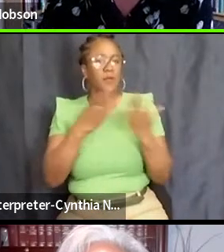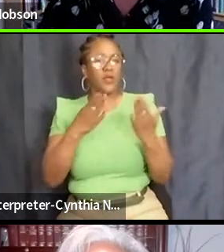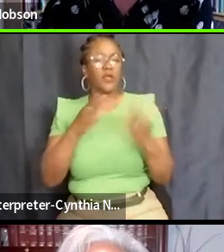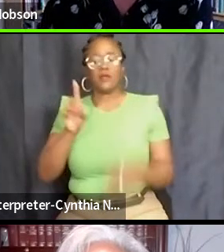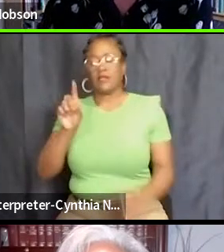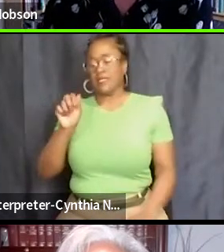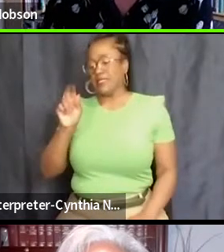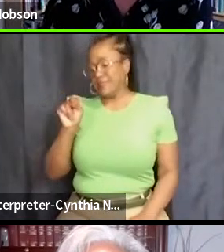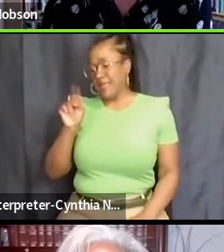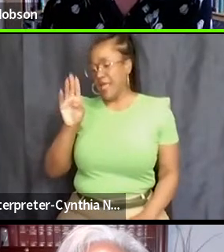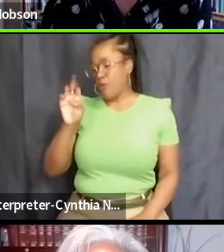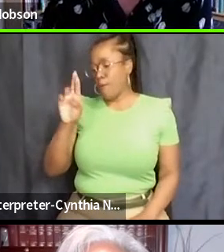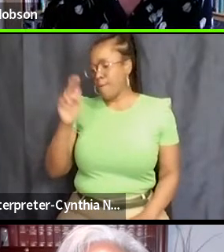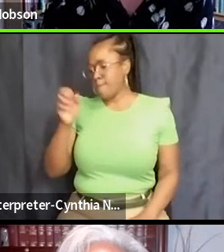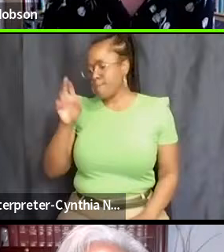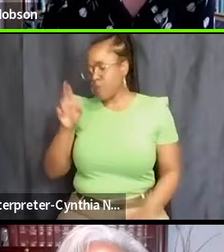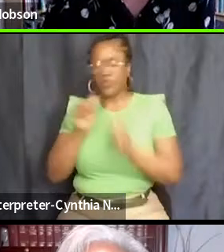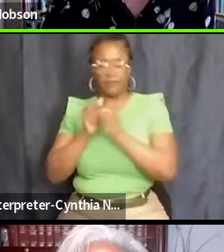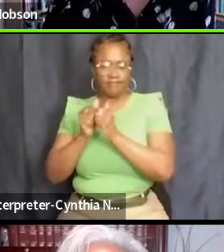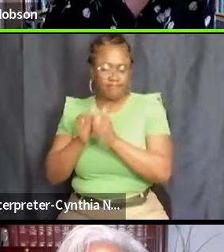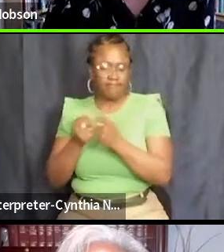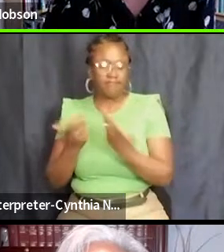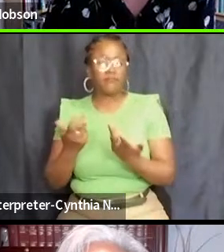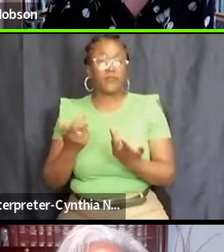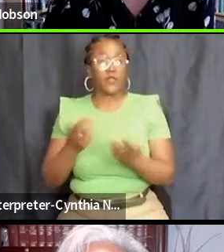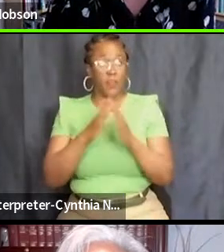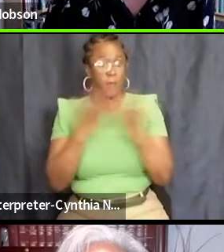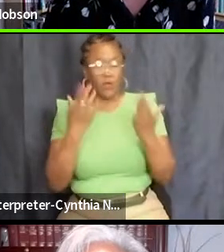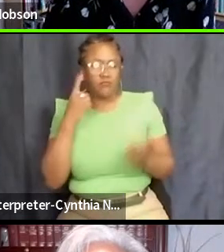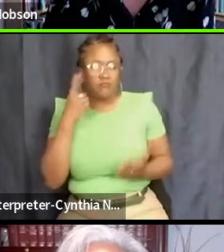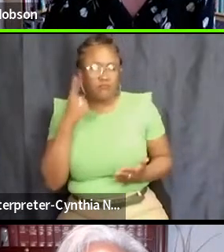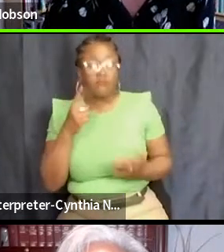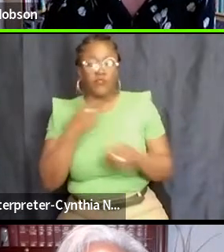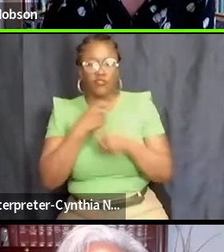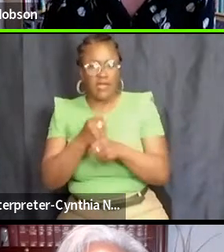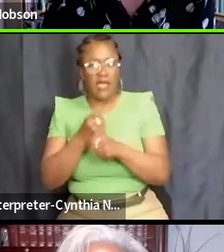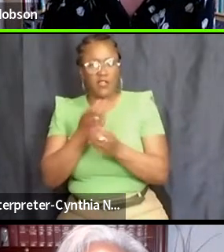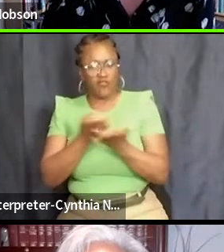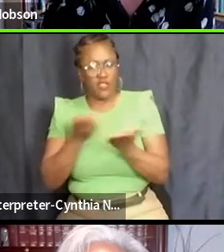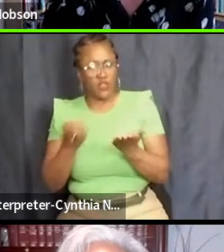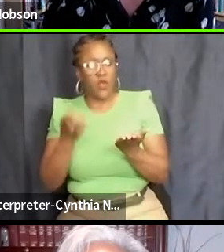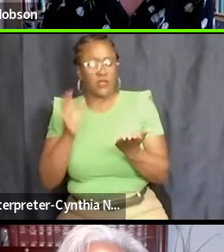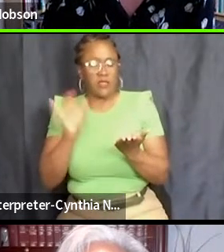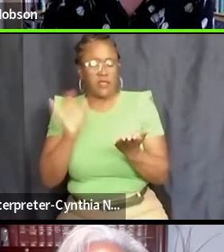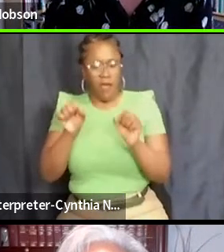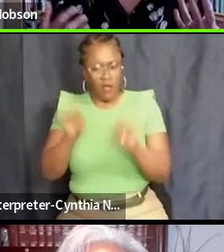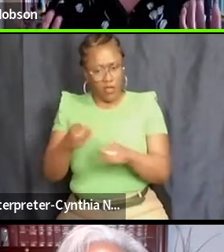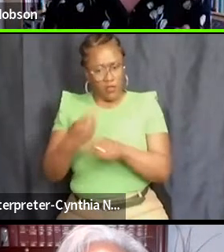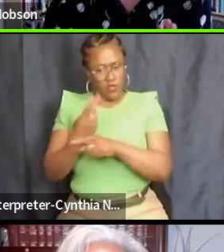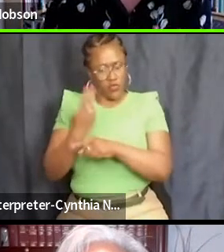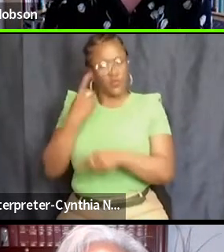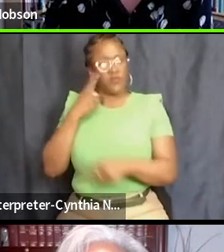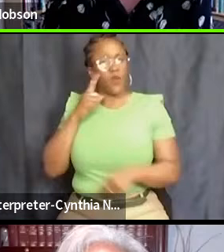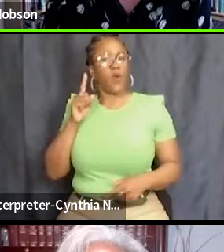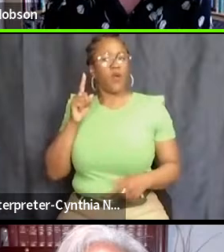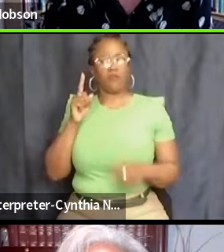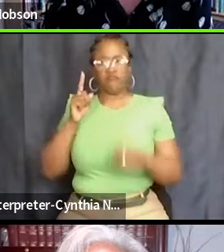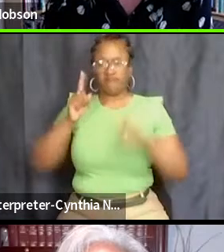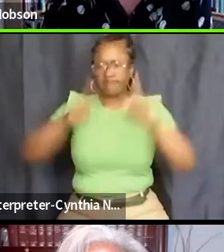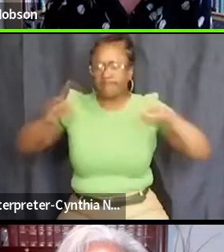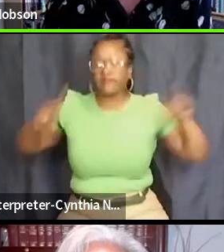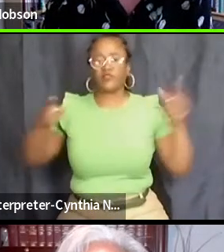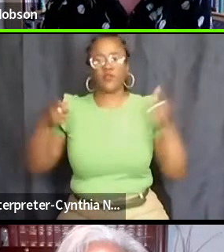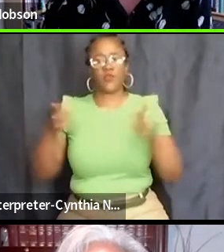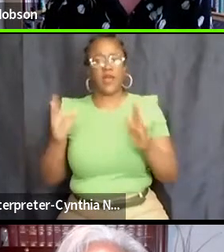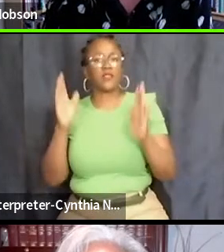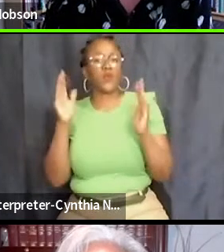Berger. And our goal in putting the book together was really to create a resource that could be used in a variety of ways we